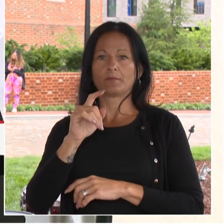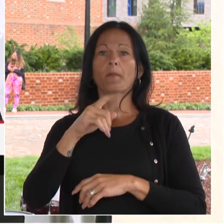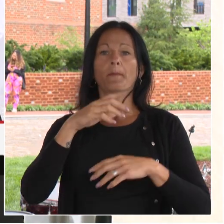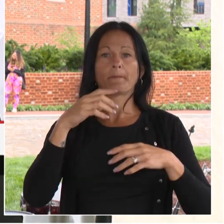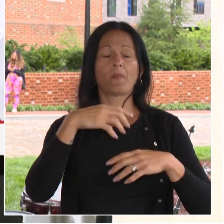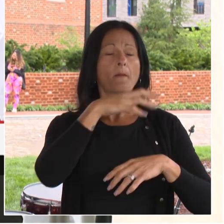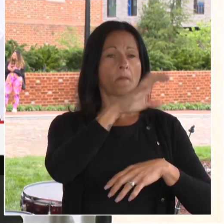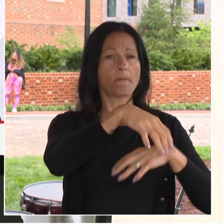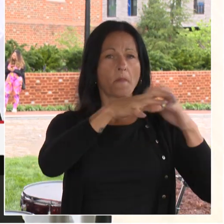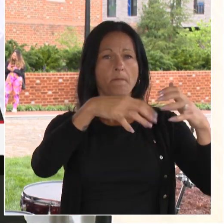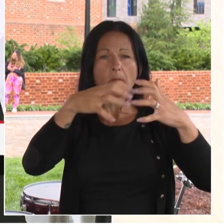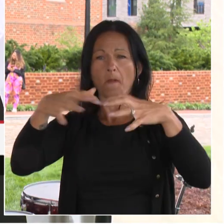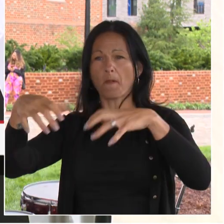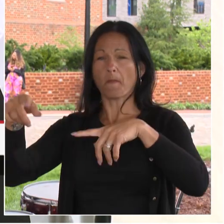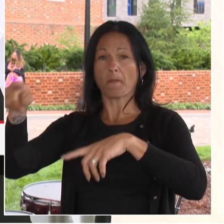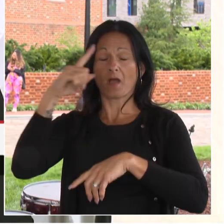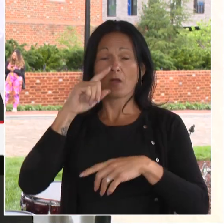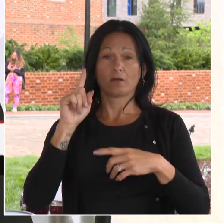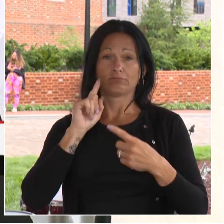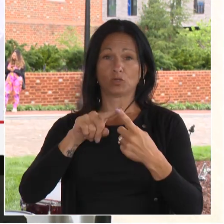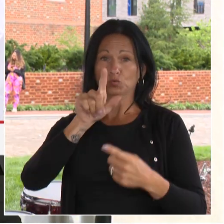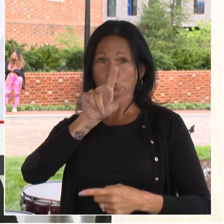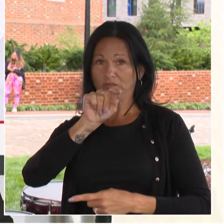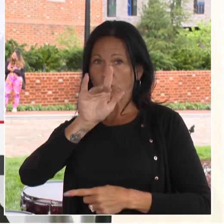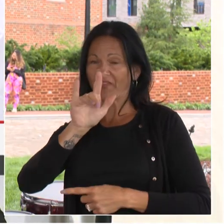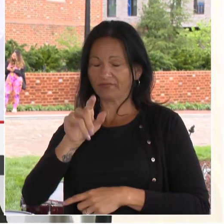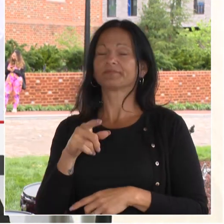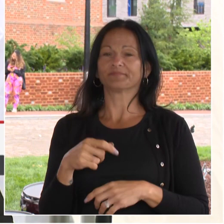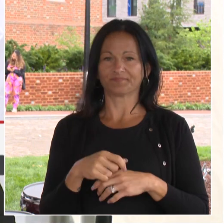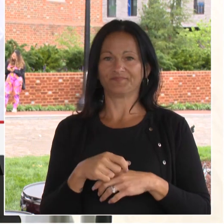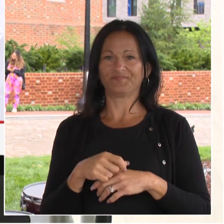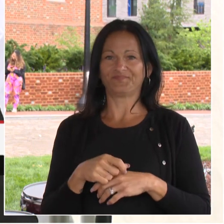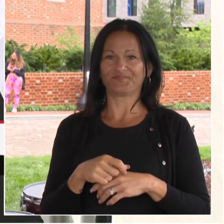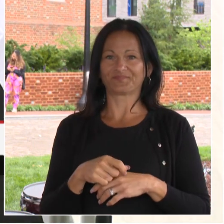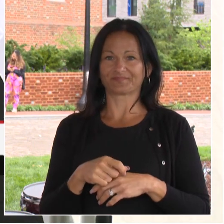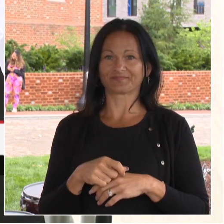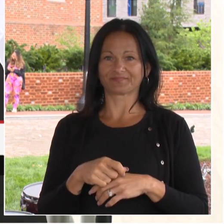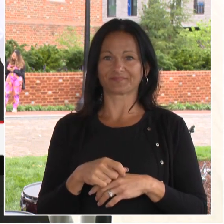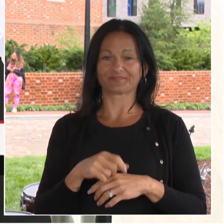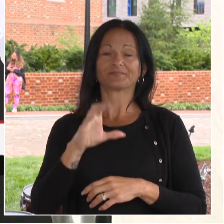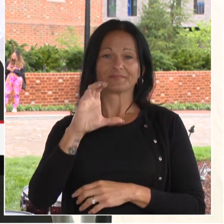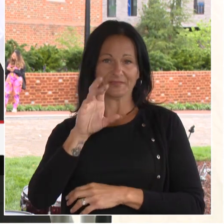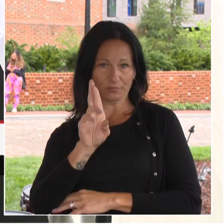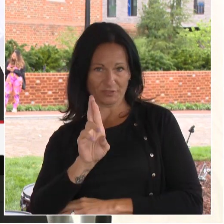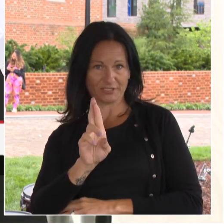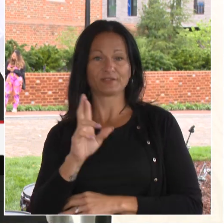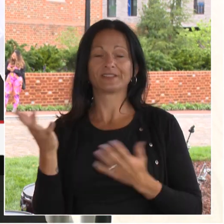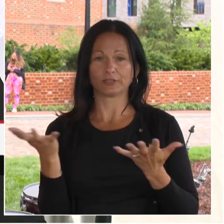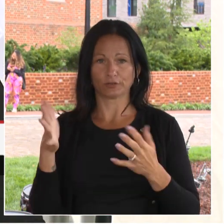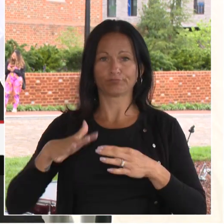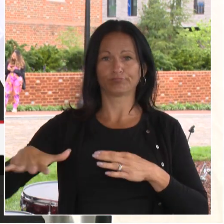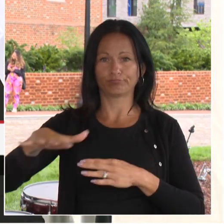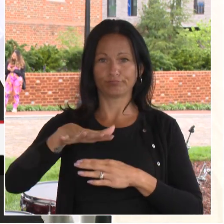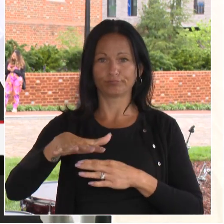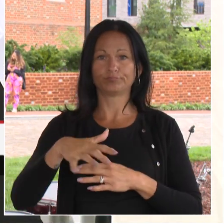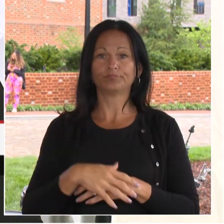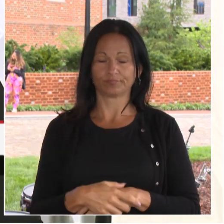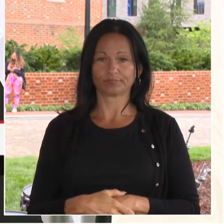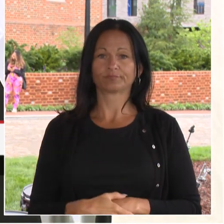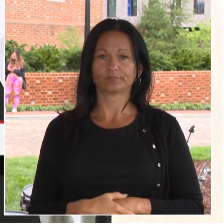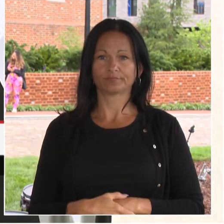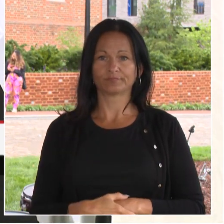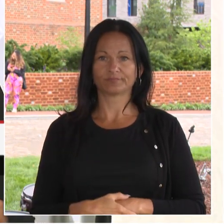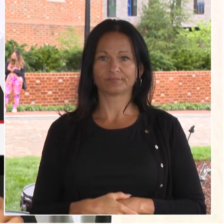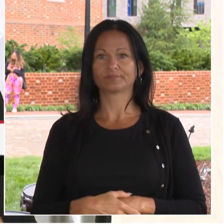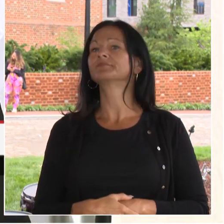district. And this project will help us meet some of our Rock Creek West goals. The